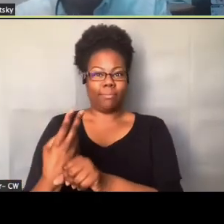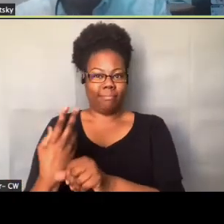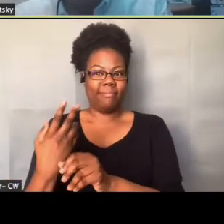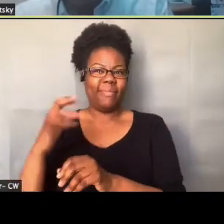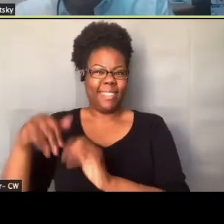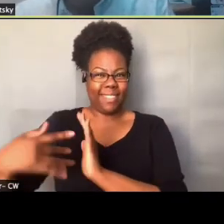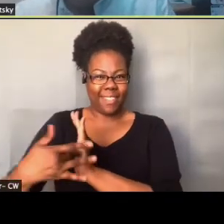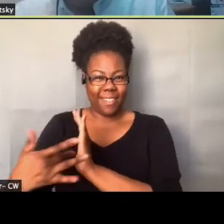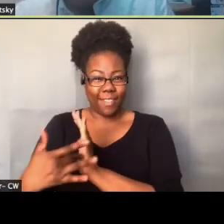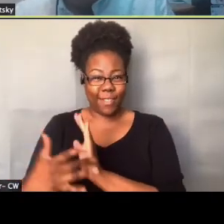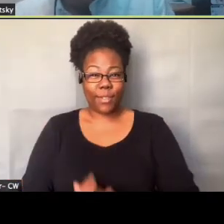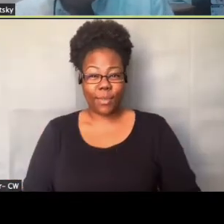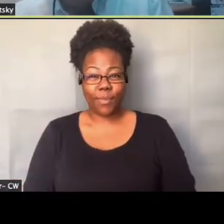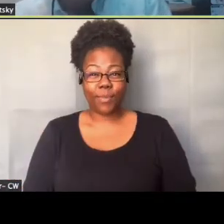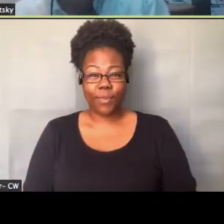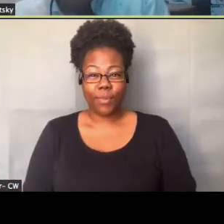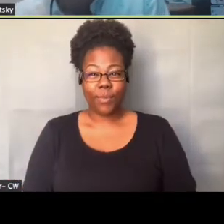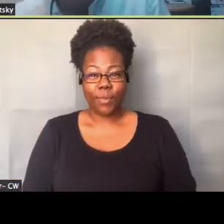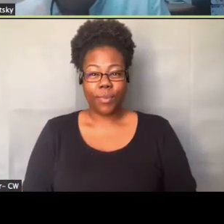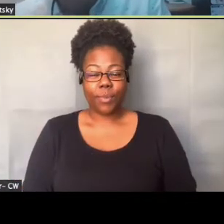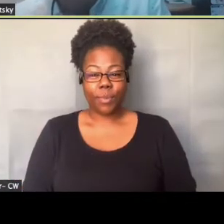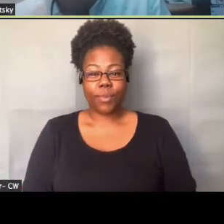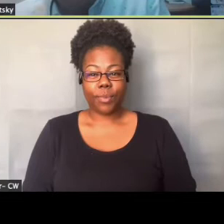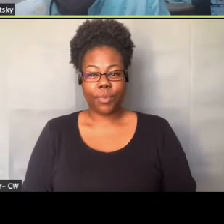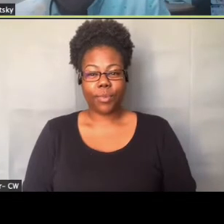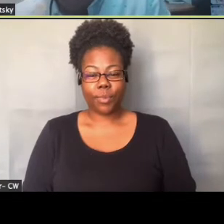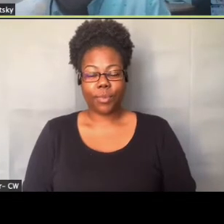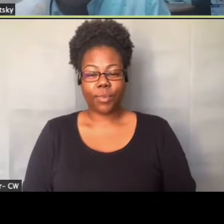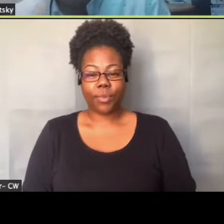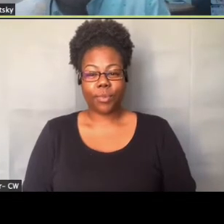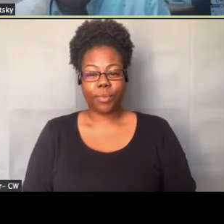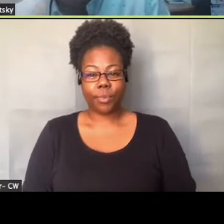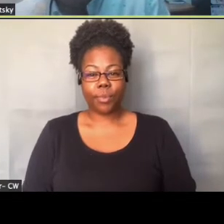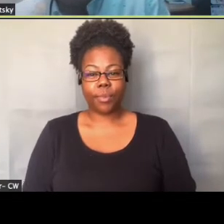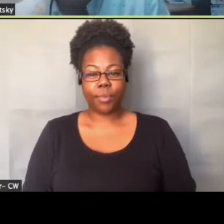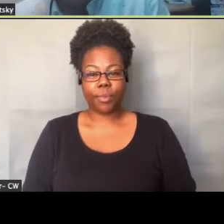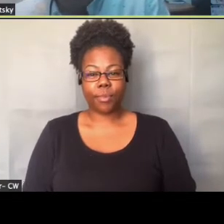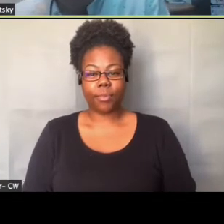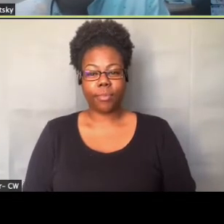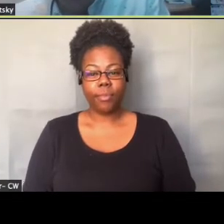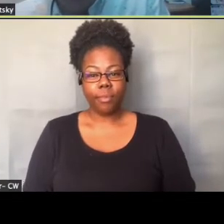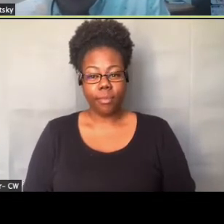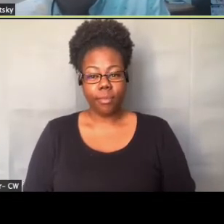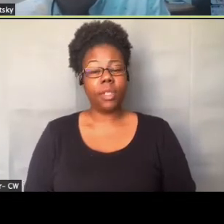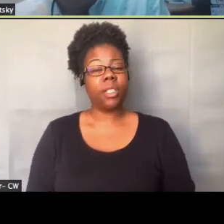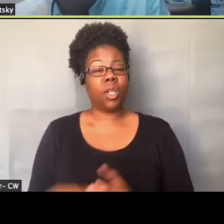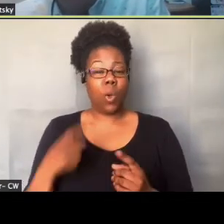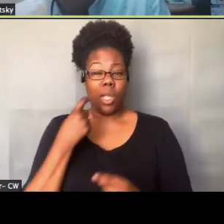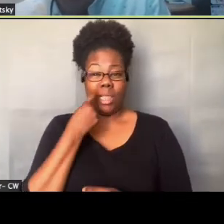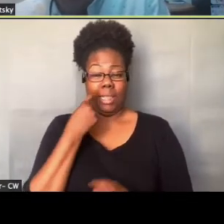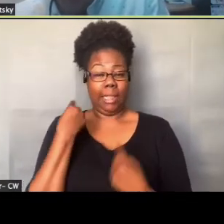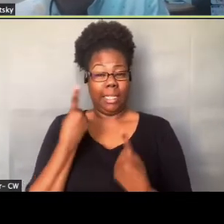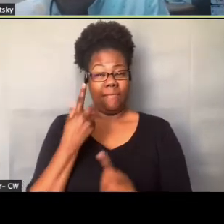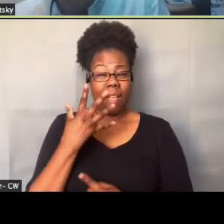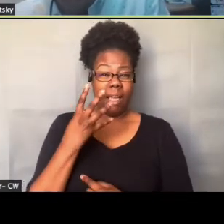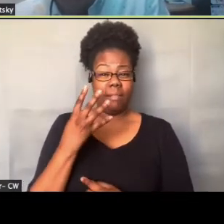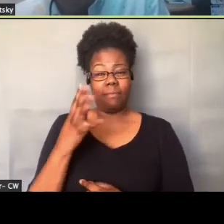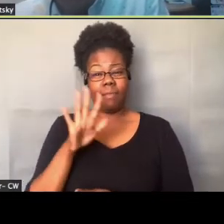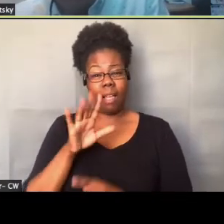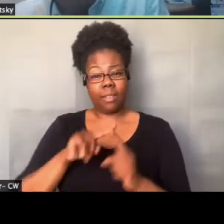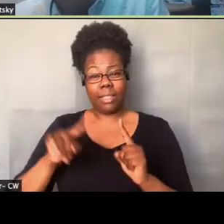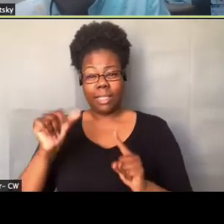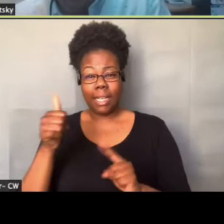hearing aids, in the past 5 to 10 years, we've developed what's called hybrid